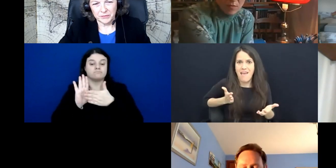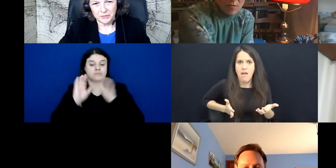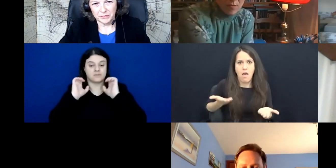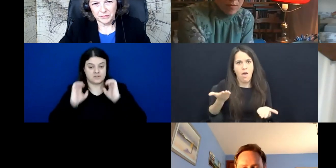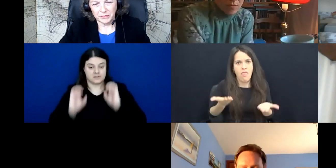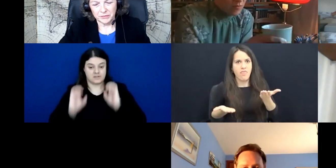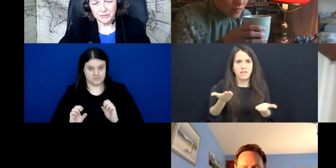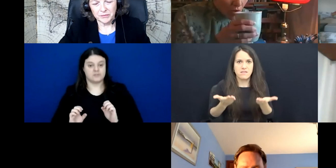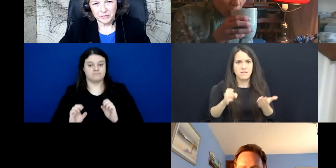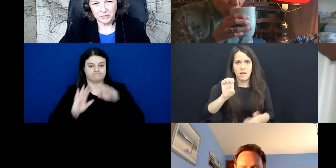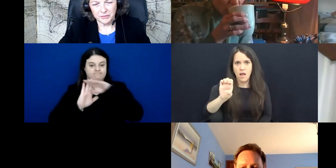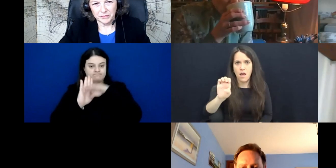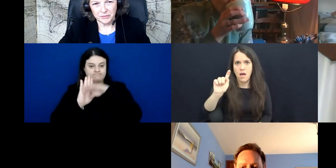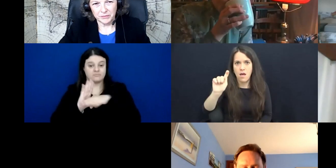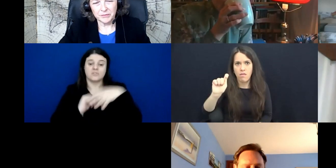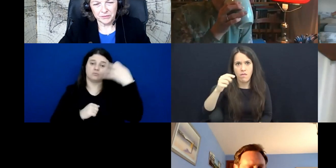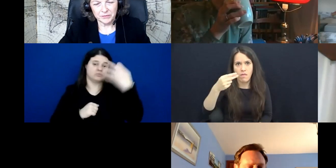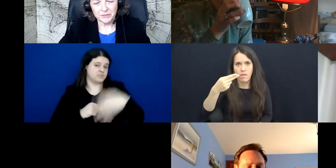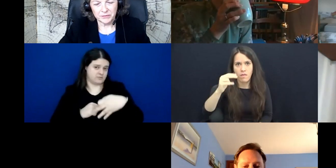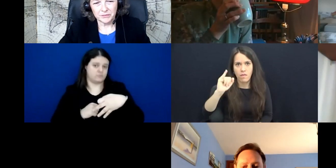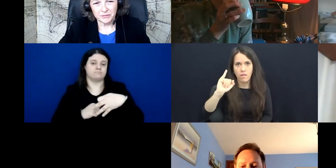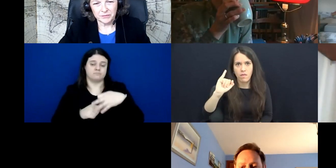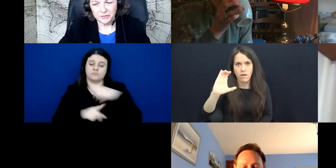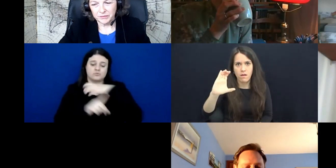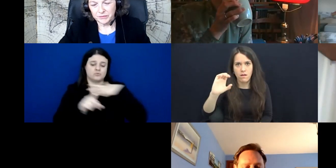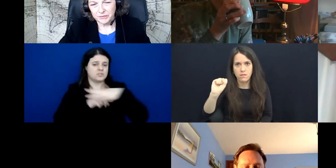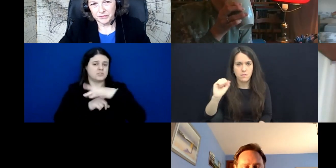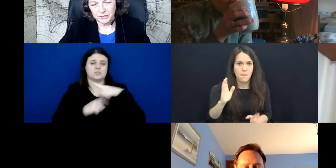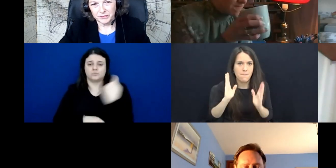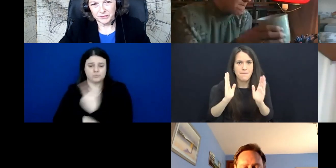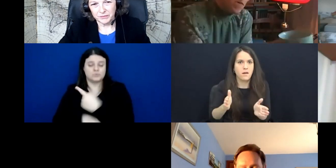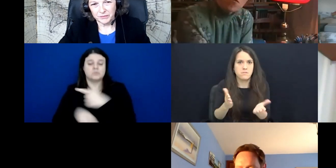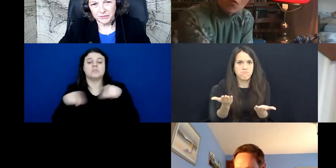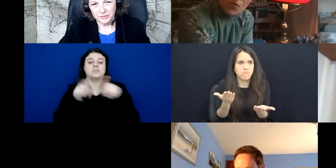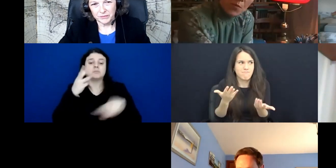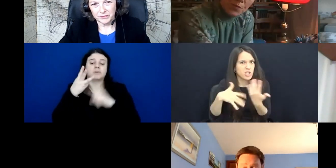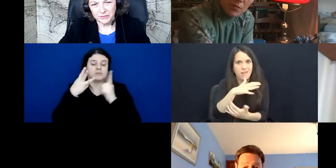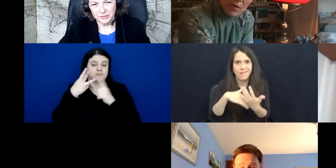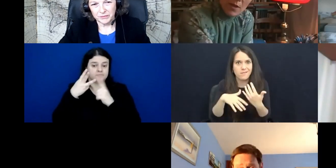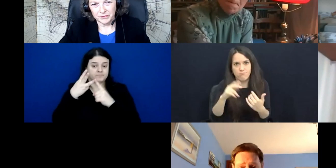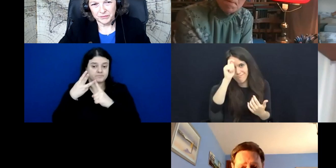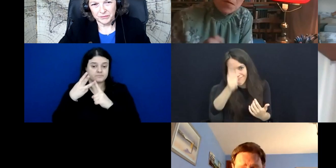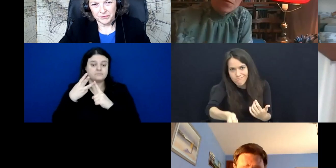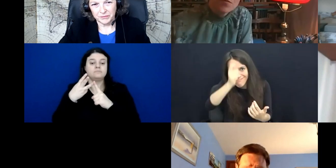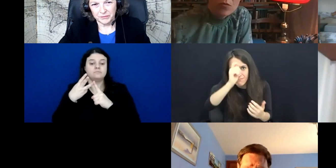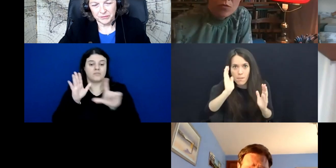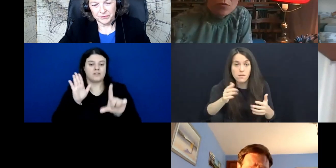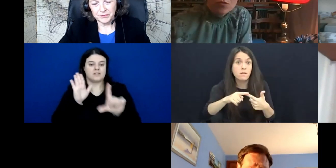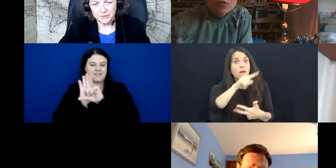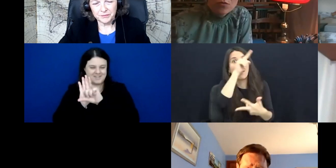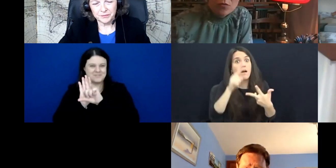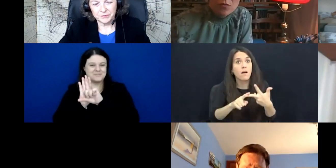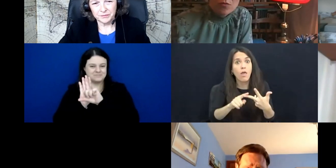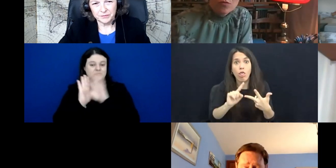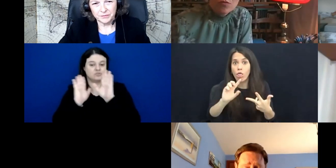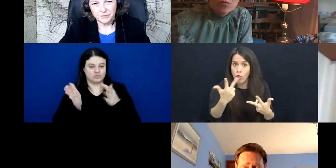that it's the right thing to do as a society. And finally, that there is a legal case for it already, and